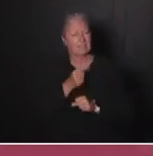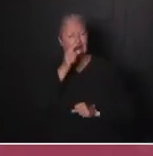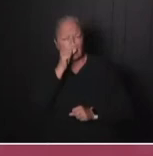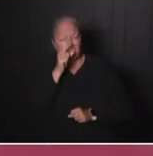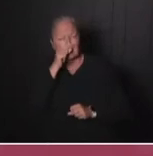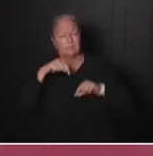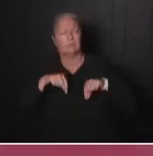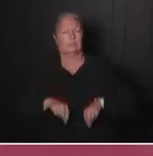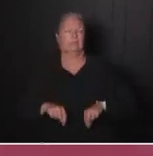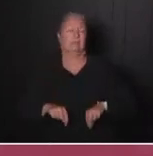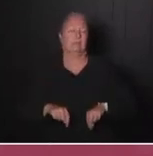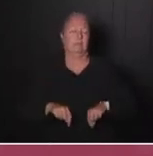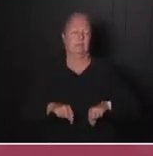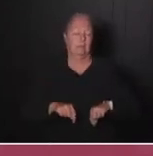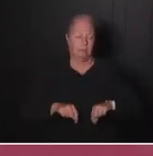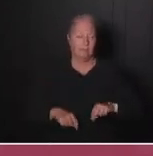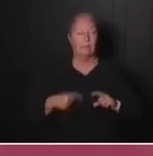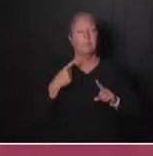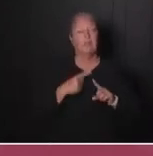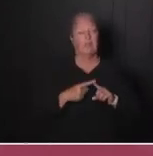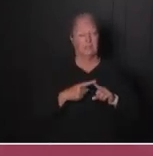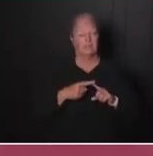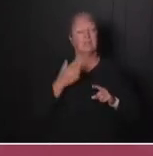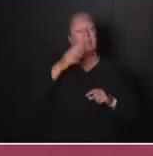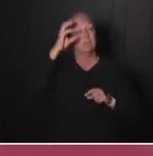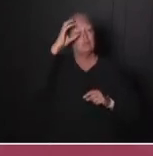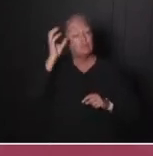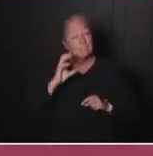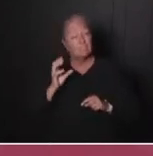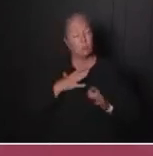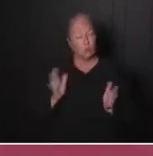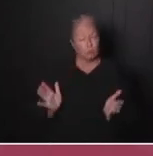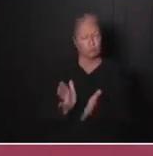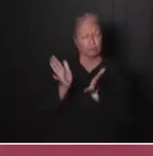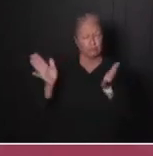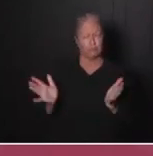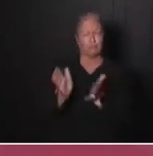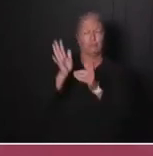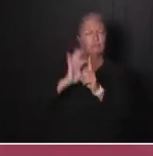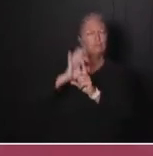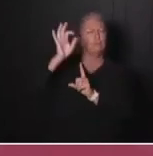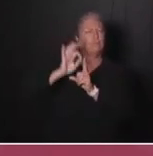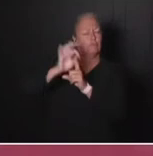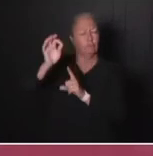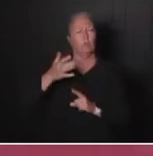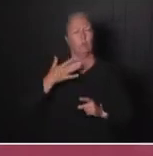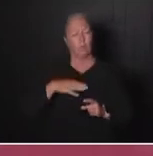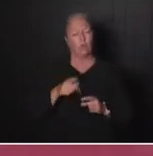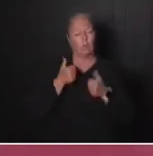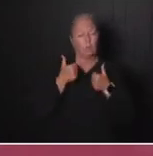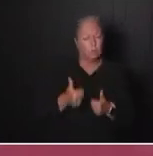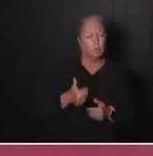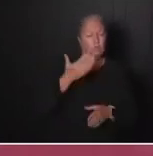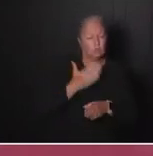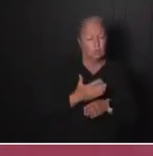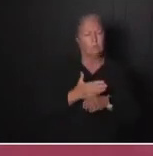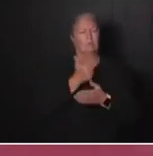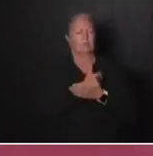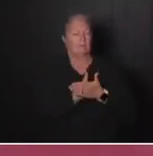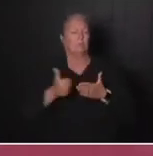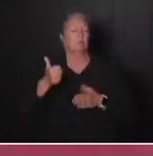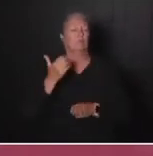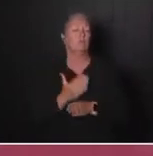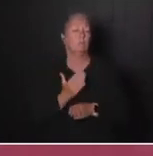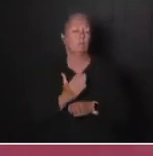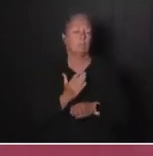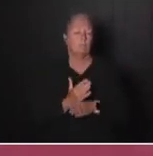in the process, it will drive regional economic development and create secure, well-paid jobs. We will